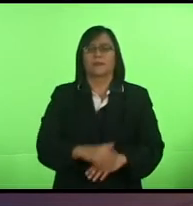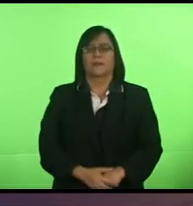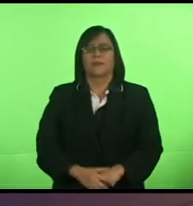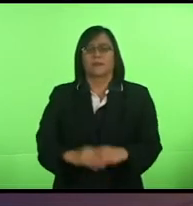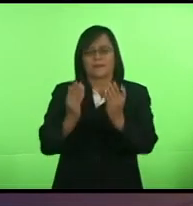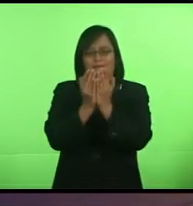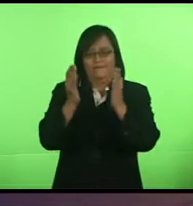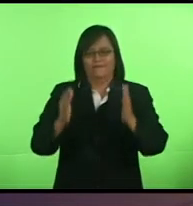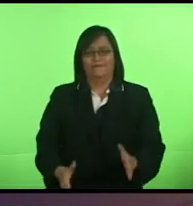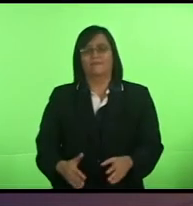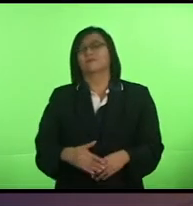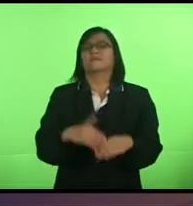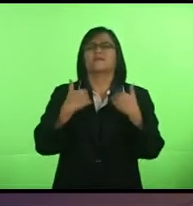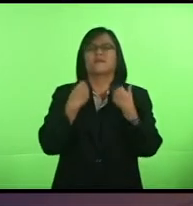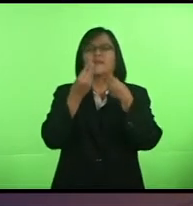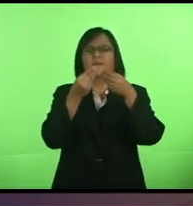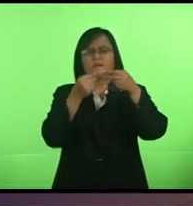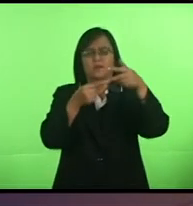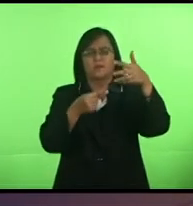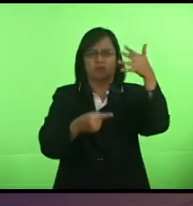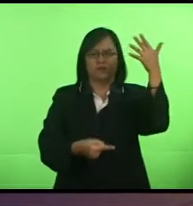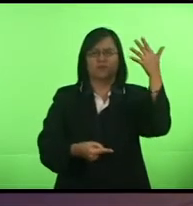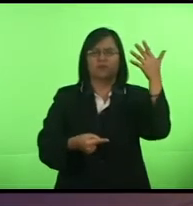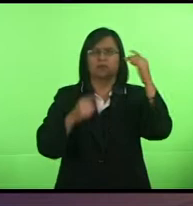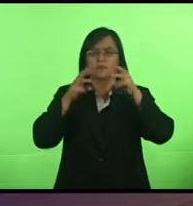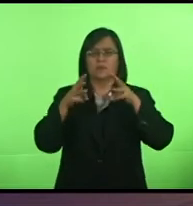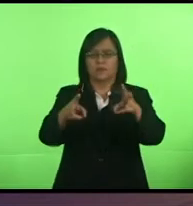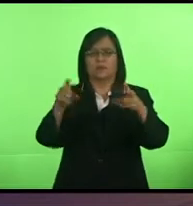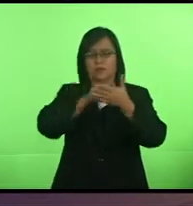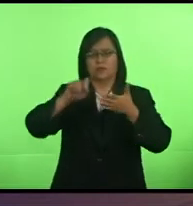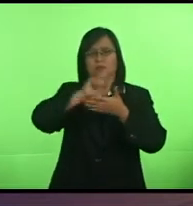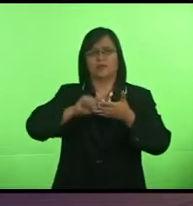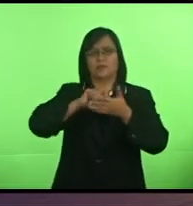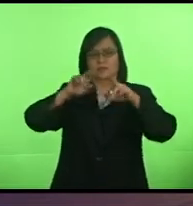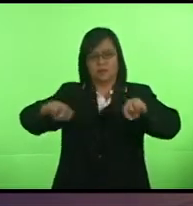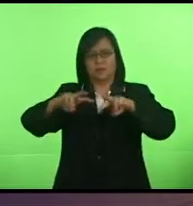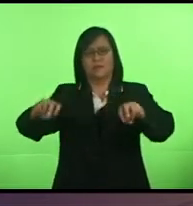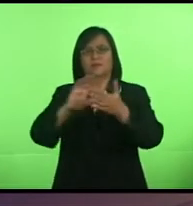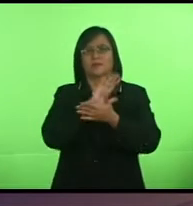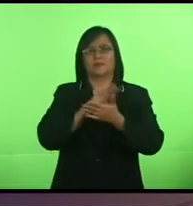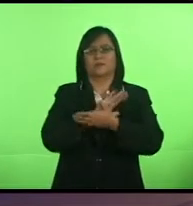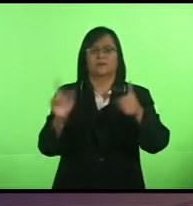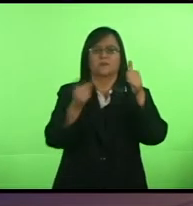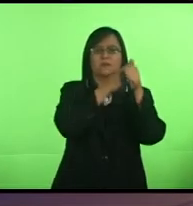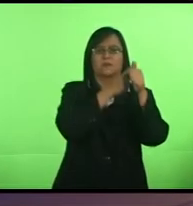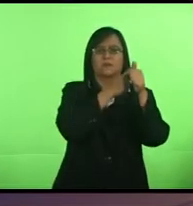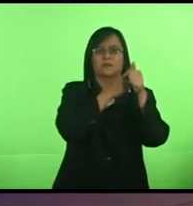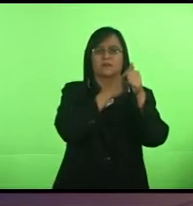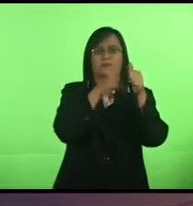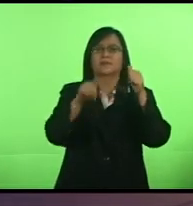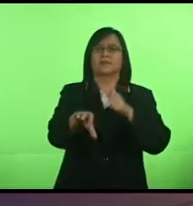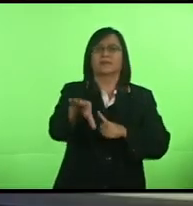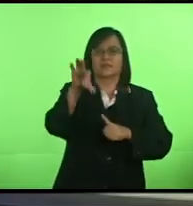Students, there are a few steps in writing a research paper. The first one is selecting